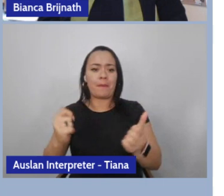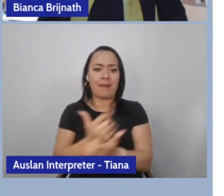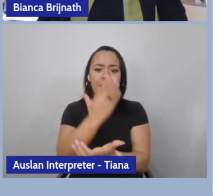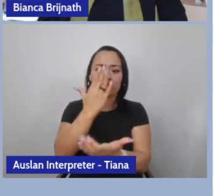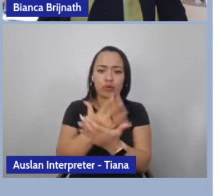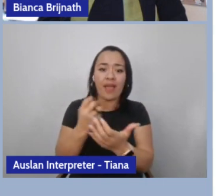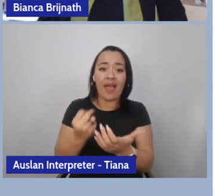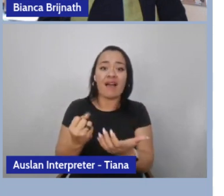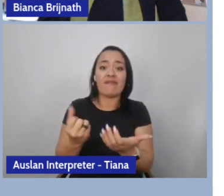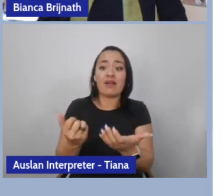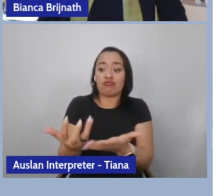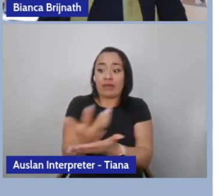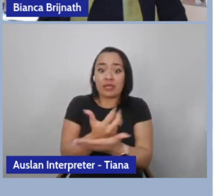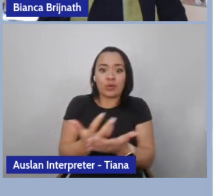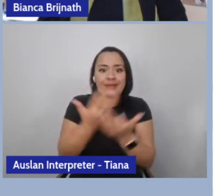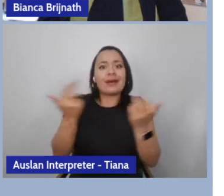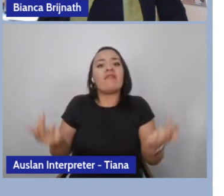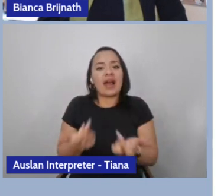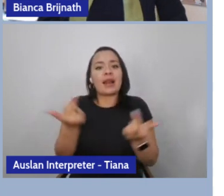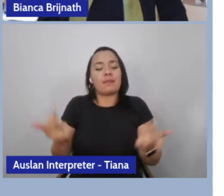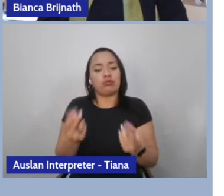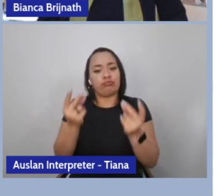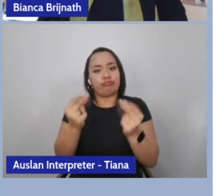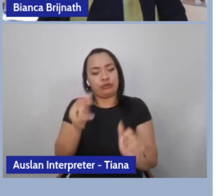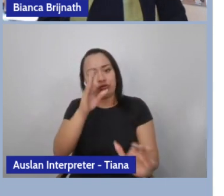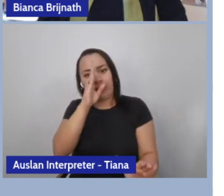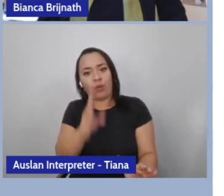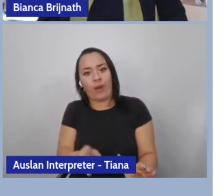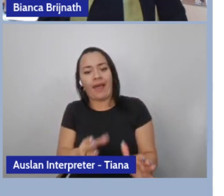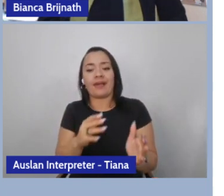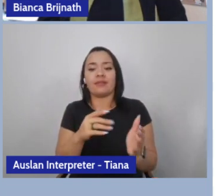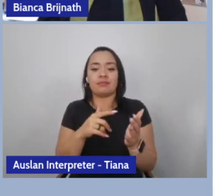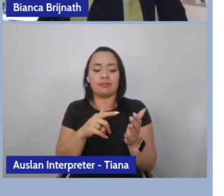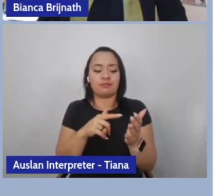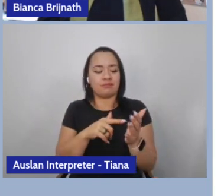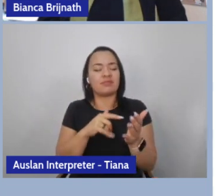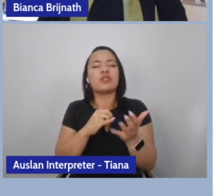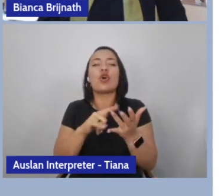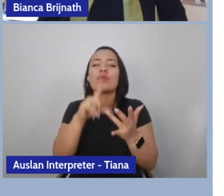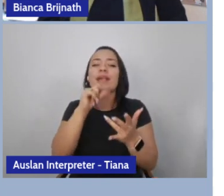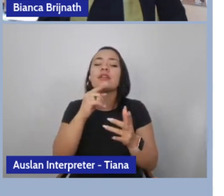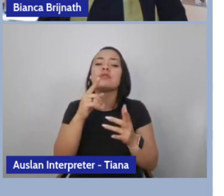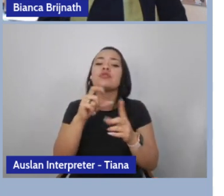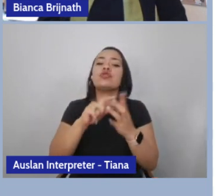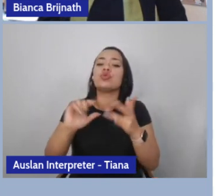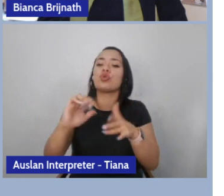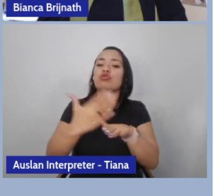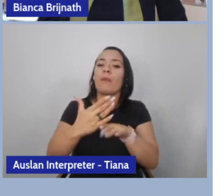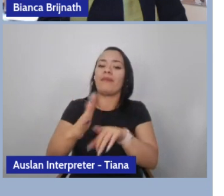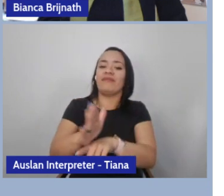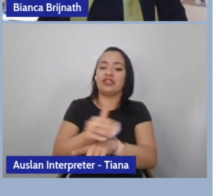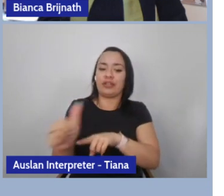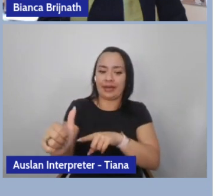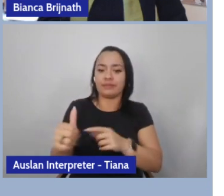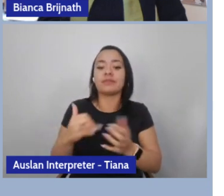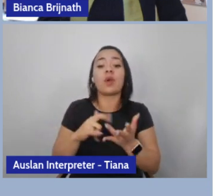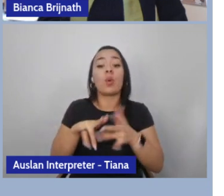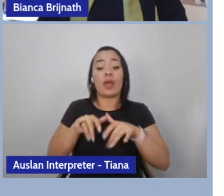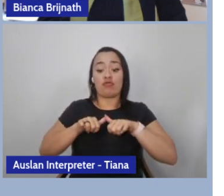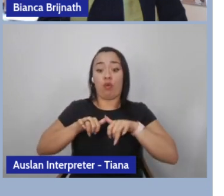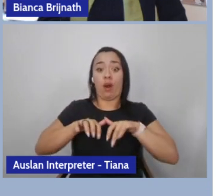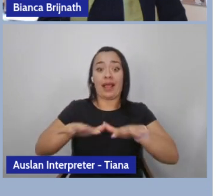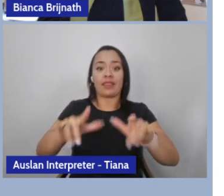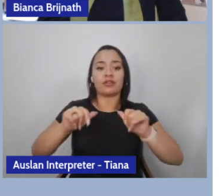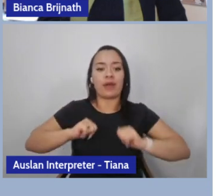resources at your fingertips that you need to be able to do your jobs. So that's why we've begun rolling out the training. And we'll also be